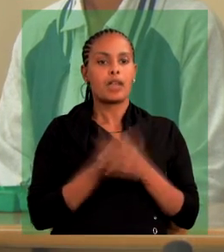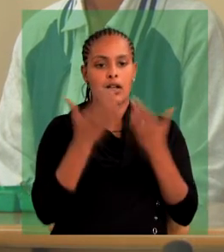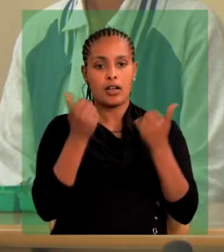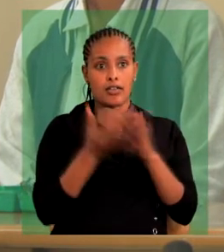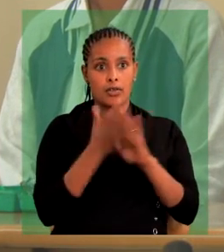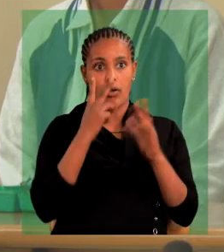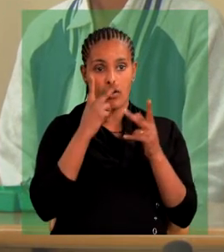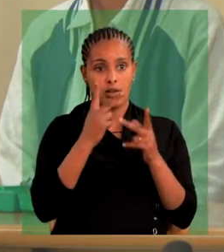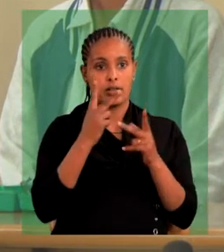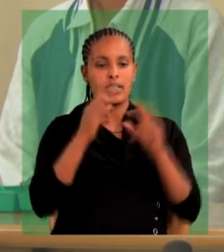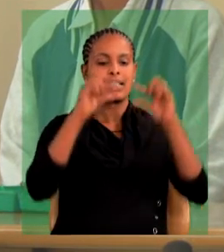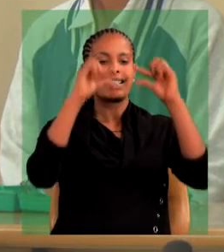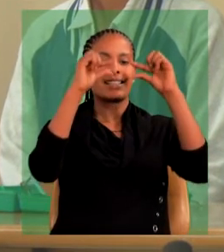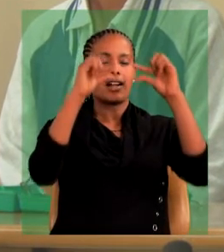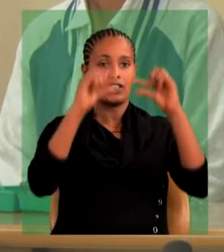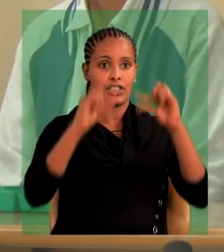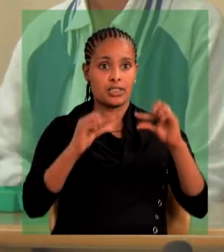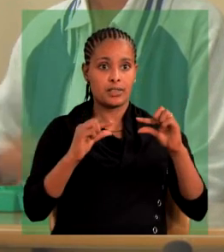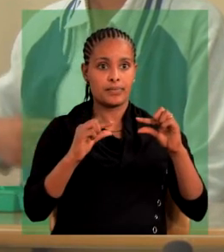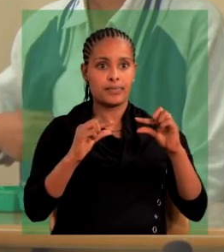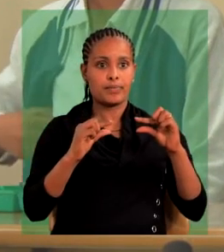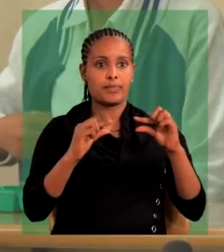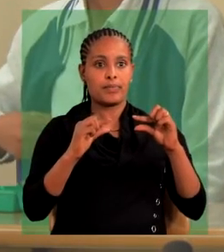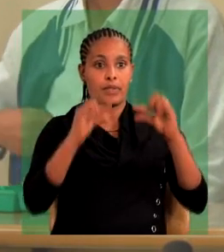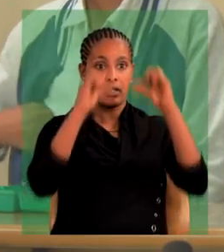Now, if you look at the structure,